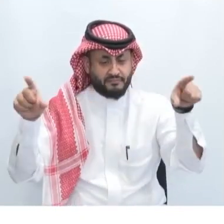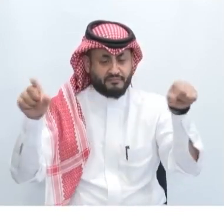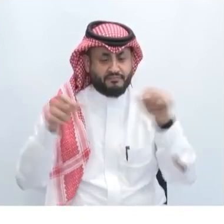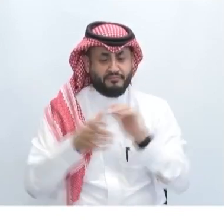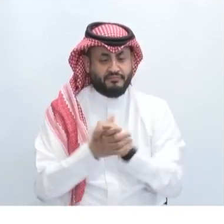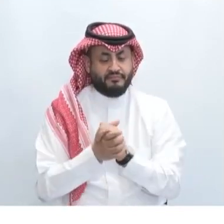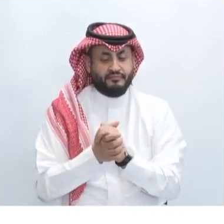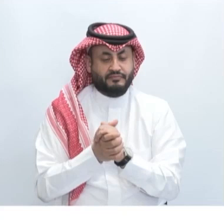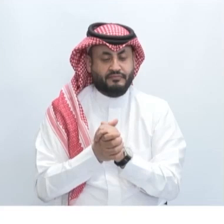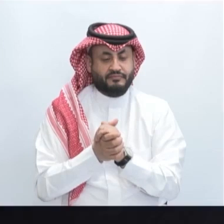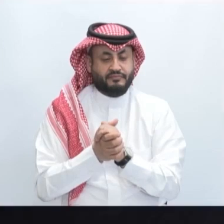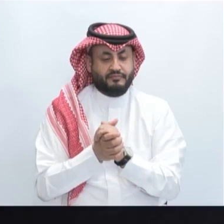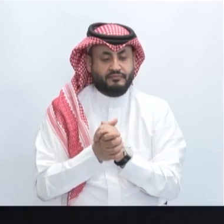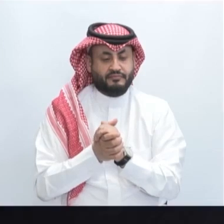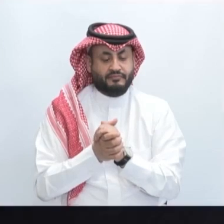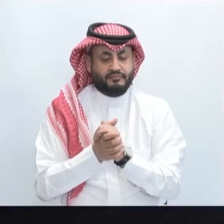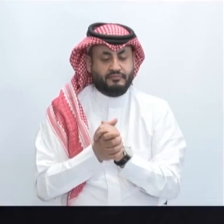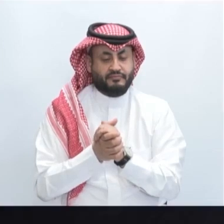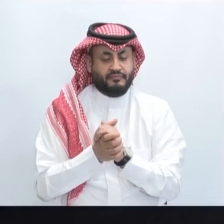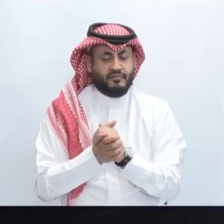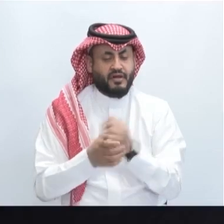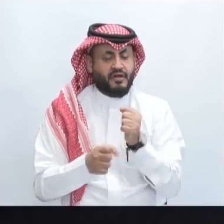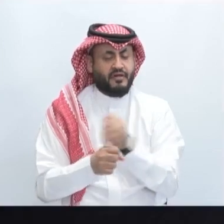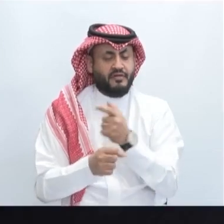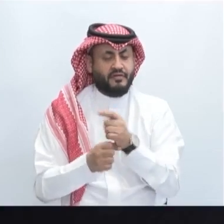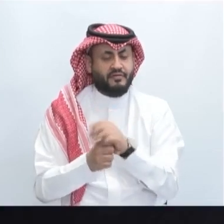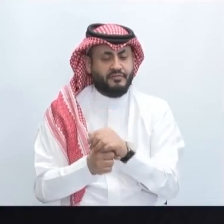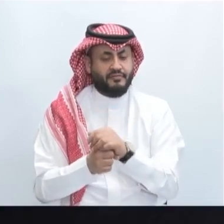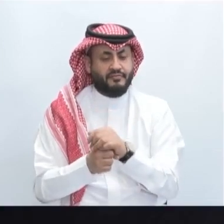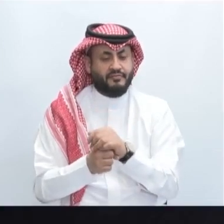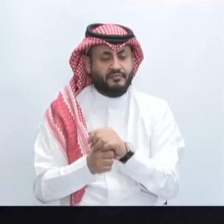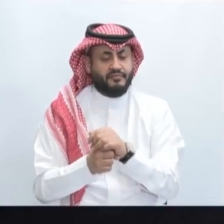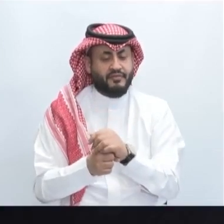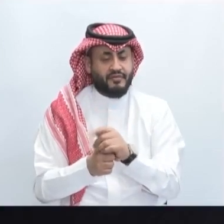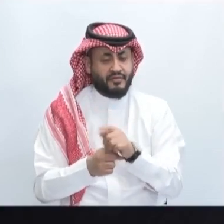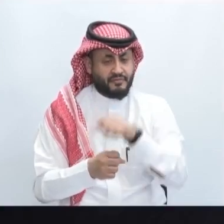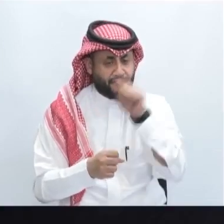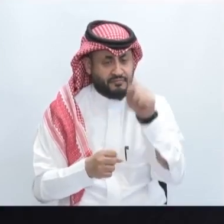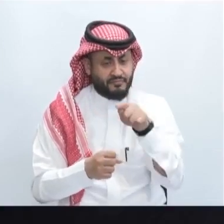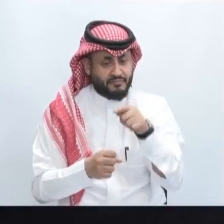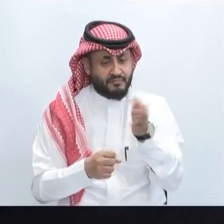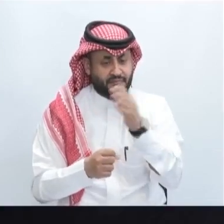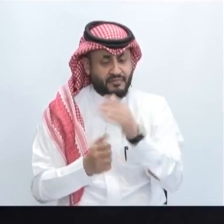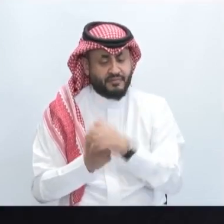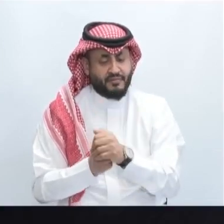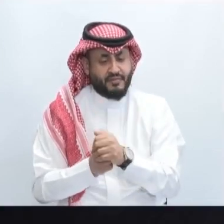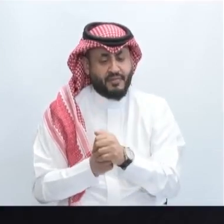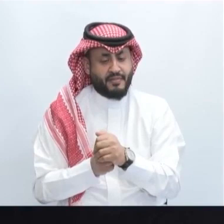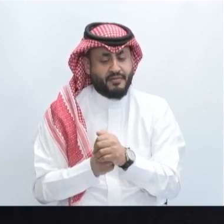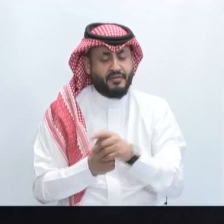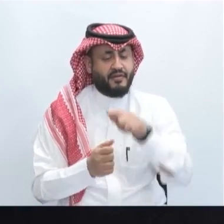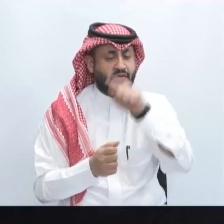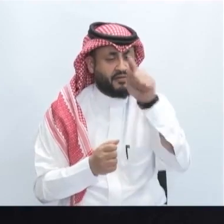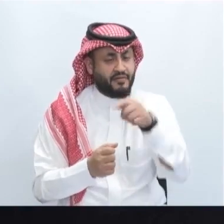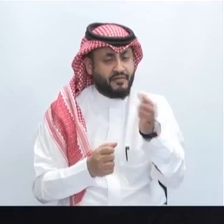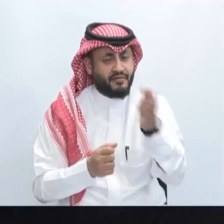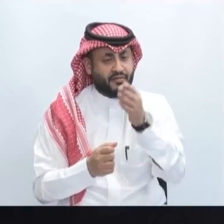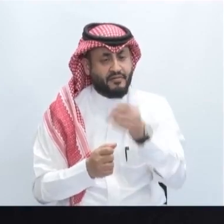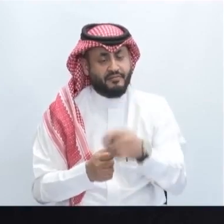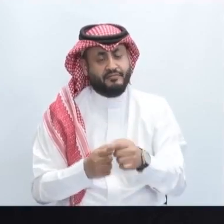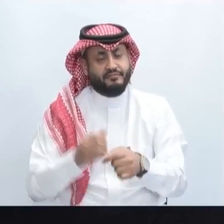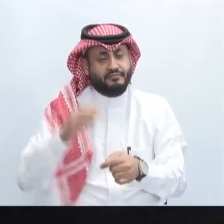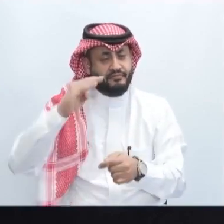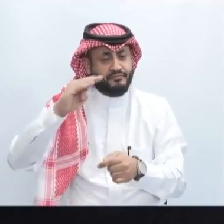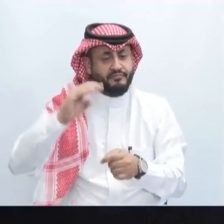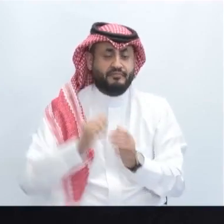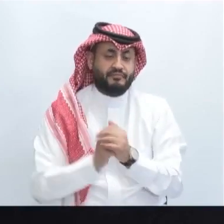above these pictures, and what you need to do is just to ask question, to learn how to ask, and also